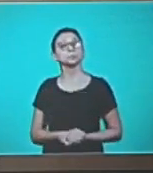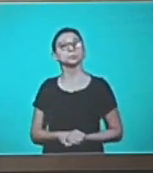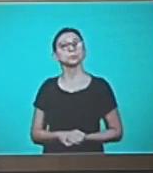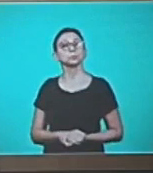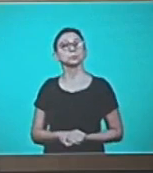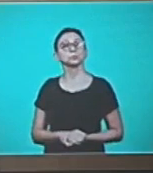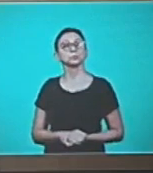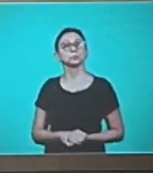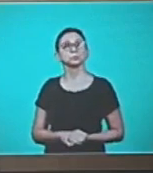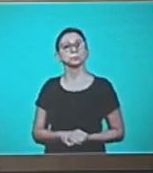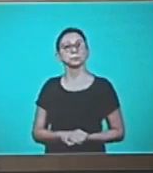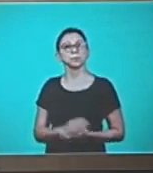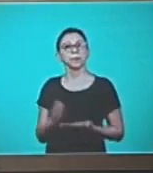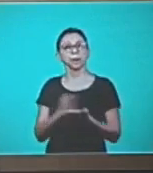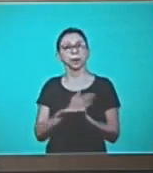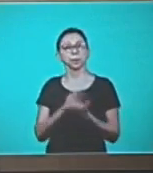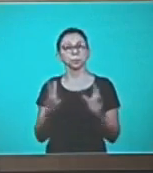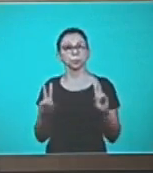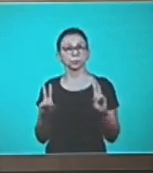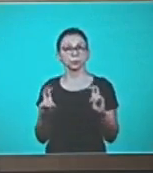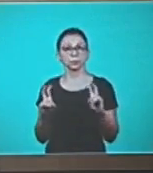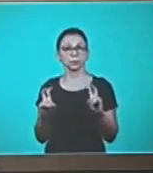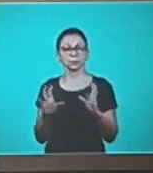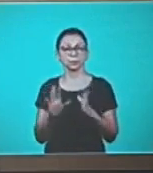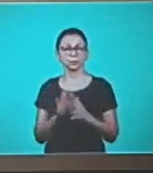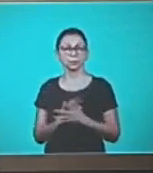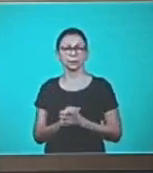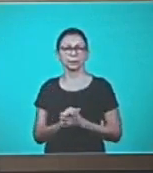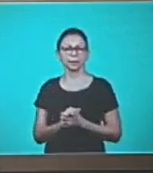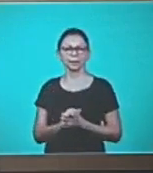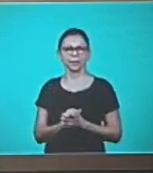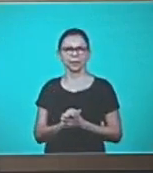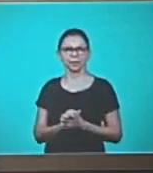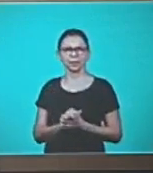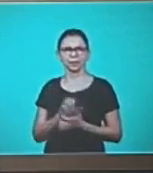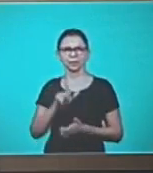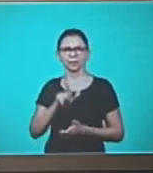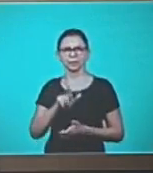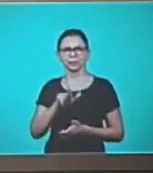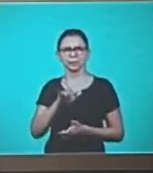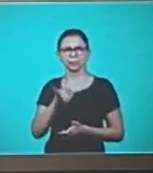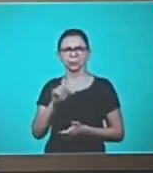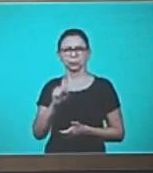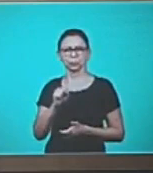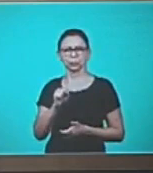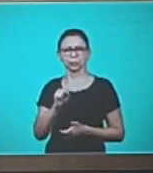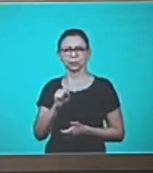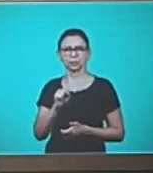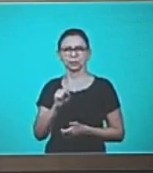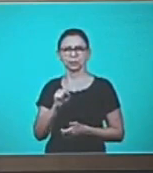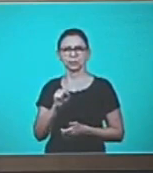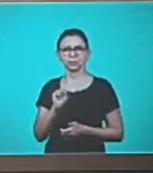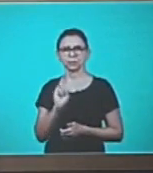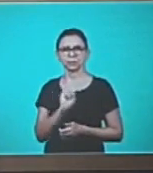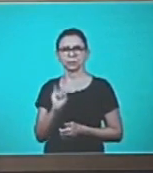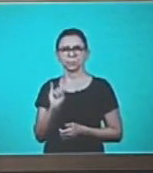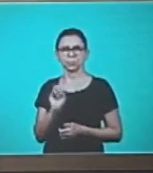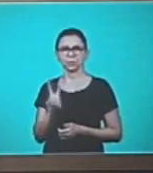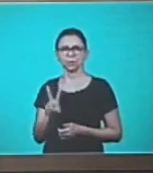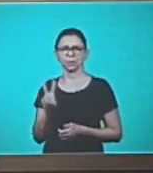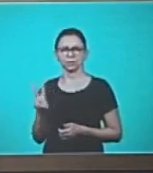and I picked up a couple of topics here. This is this brother here from Luiz Fernando Loureiro in Itapuã